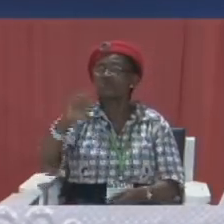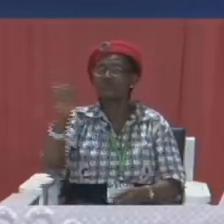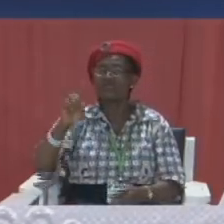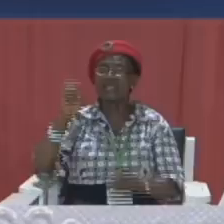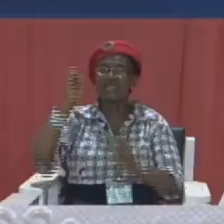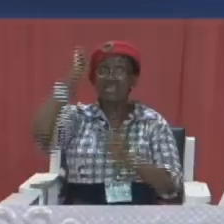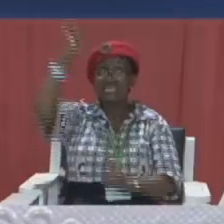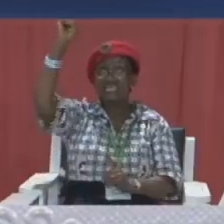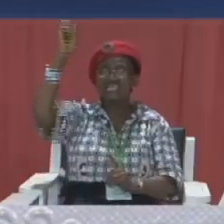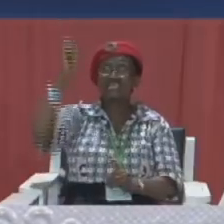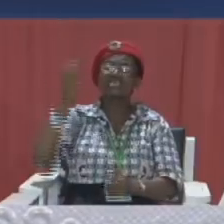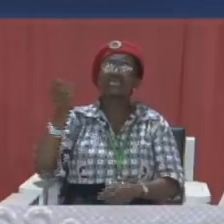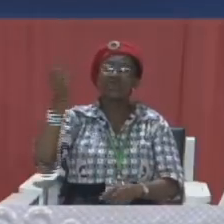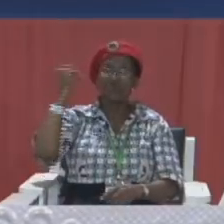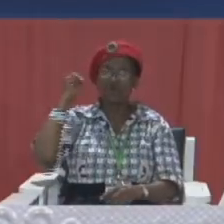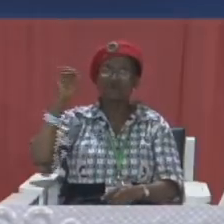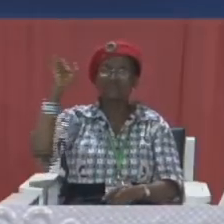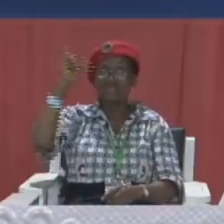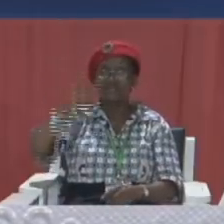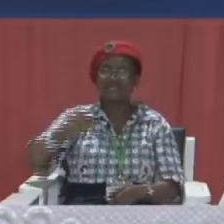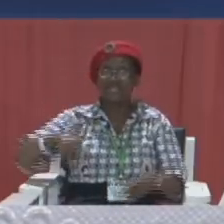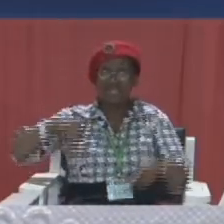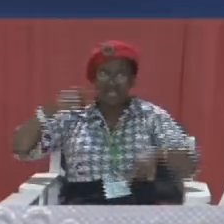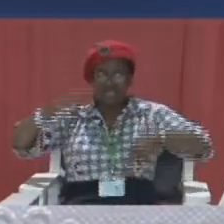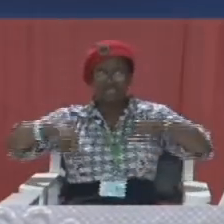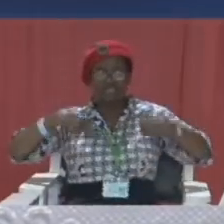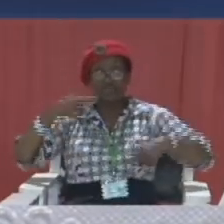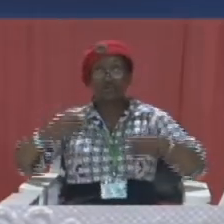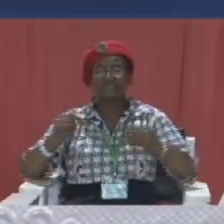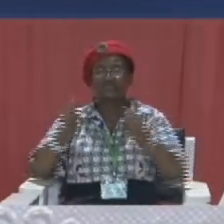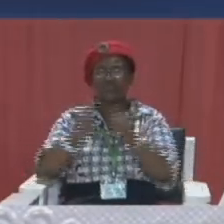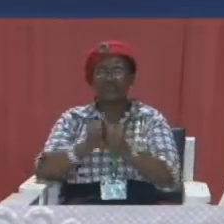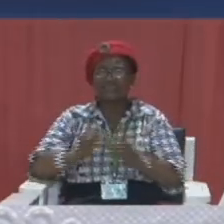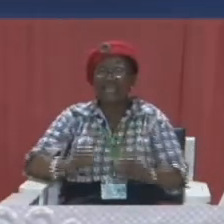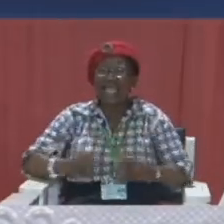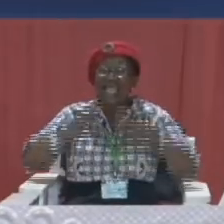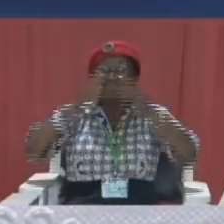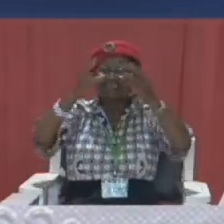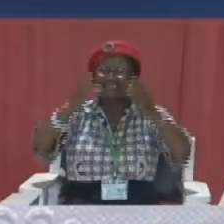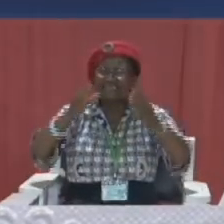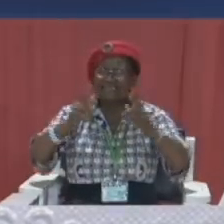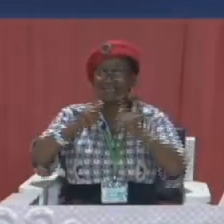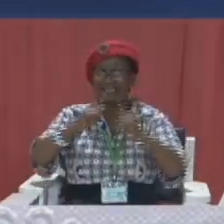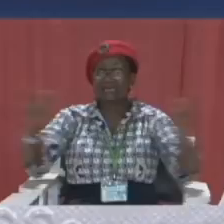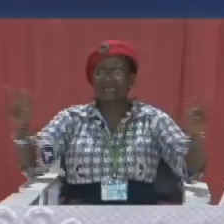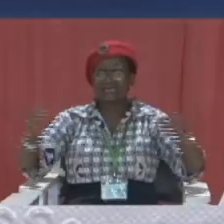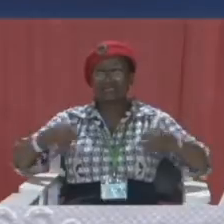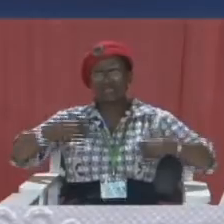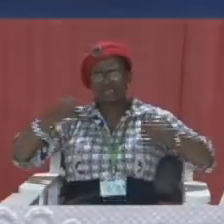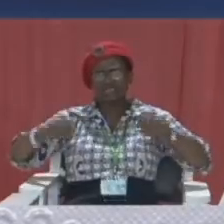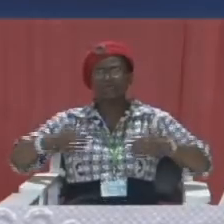they rejoiced with exceeding great joy.